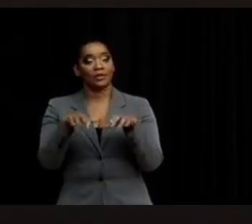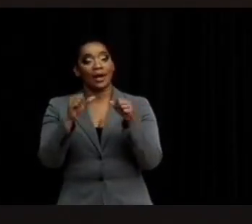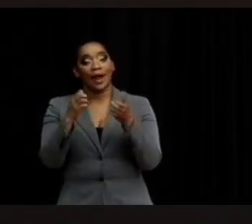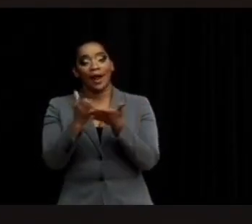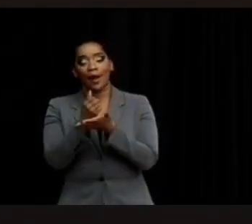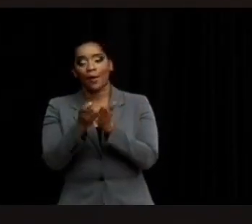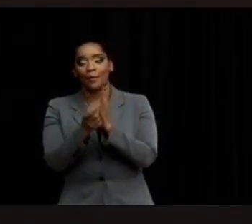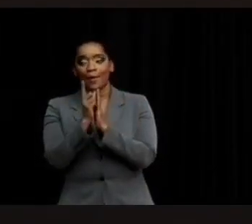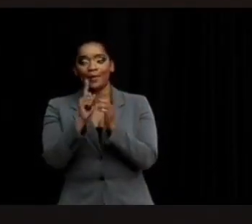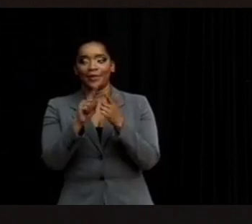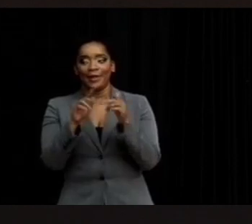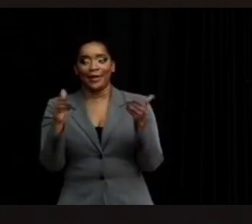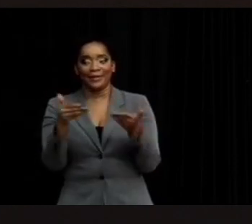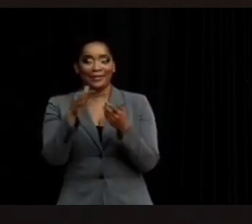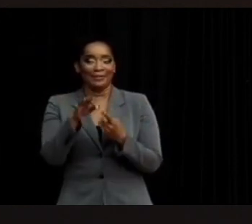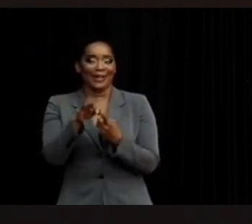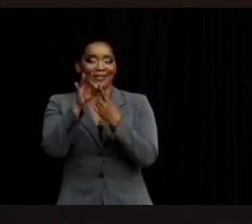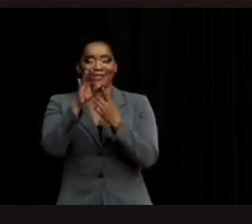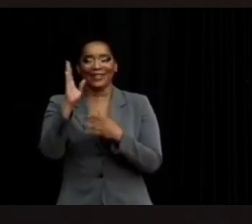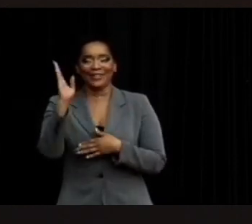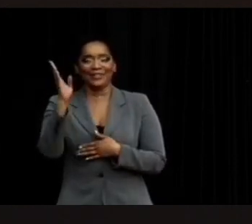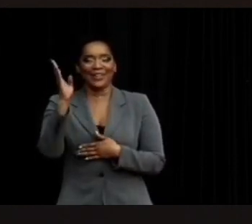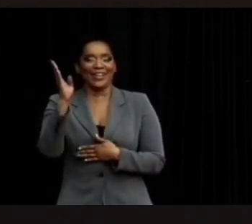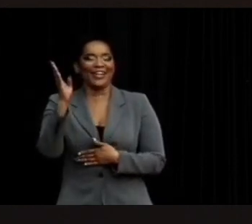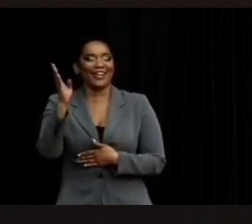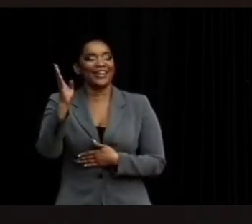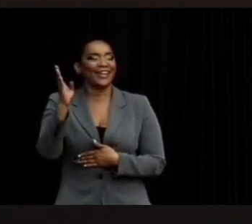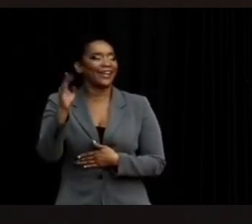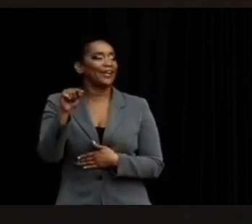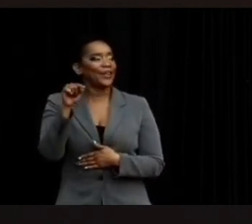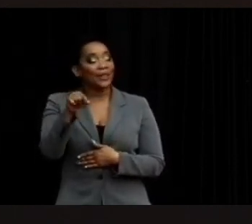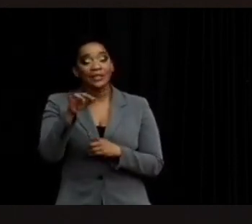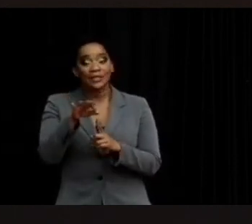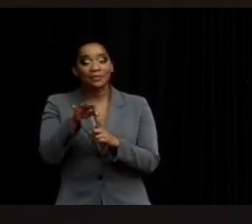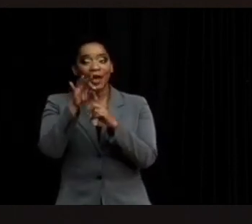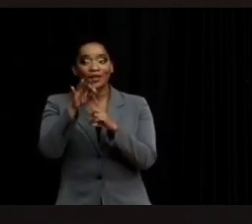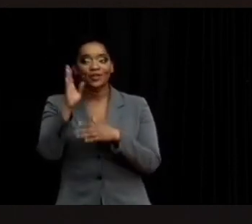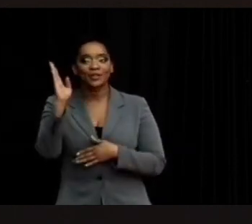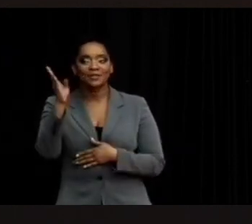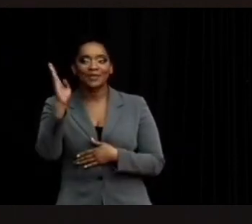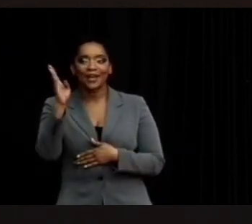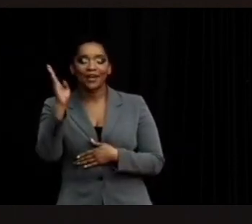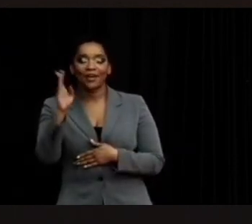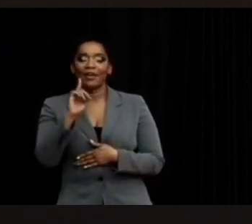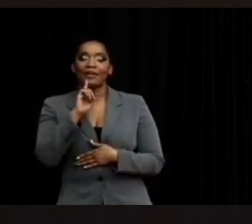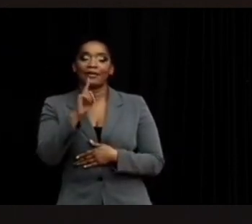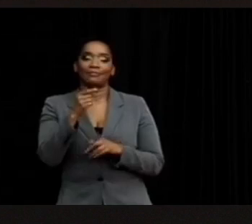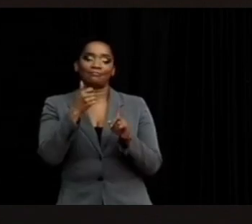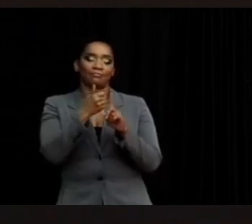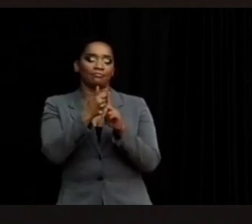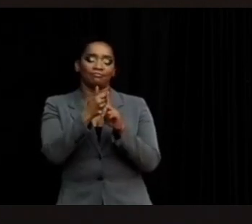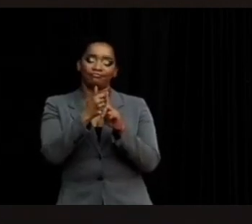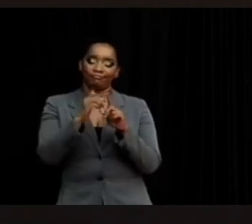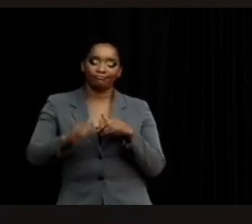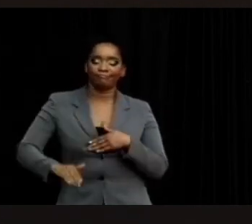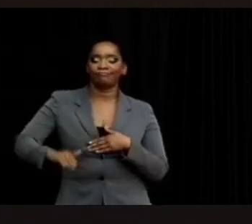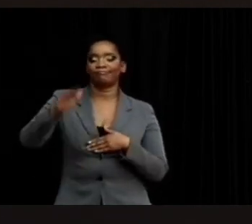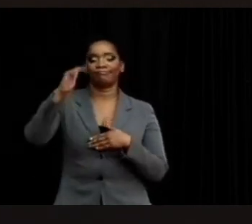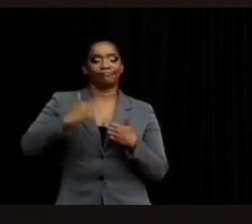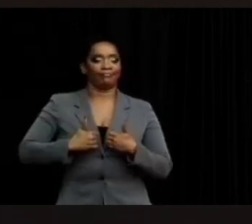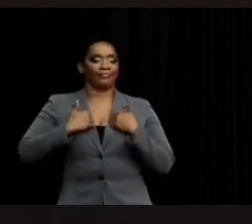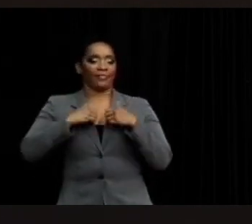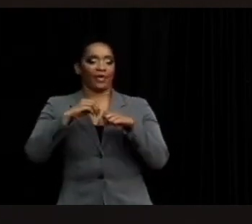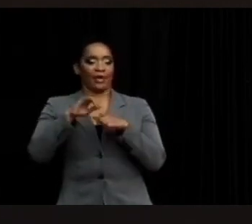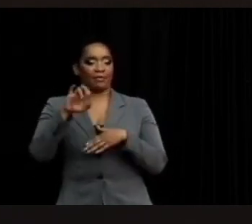a very special speaker. This very special speaker is a lifelong Michigander focused on